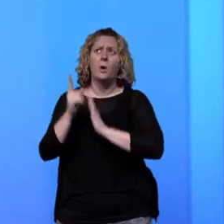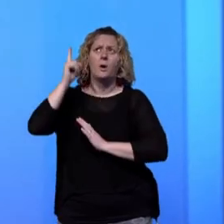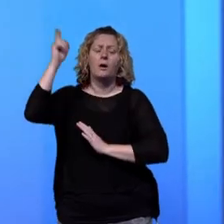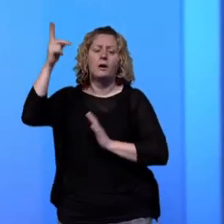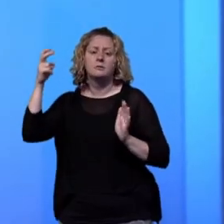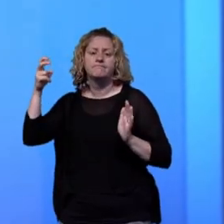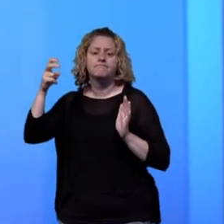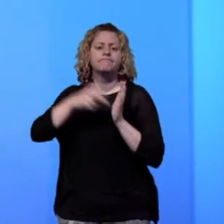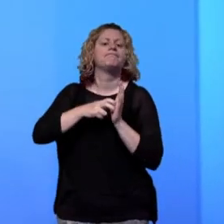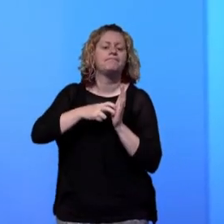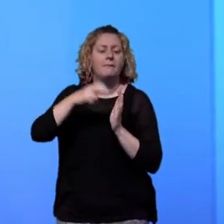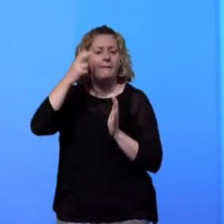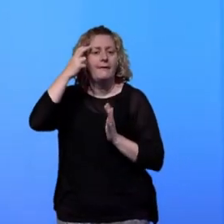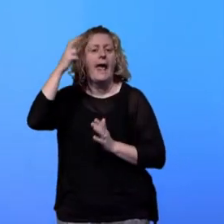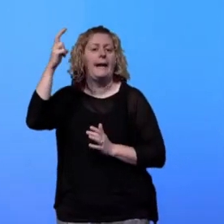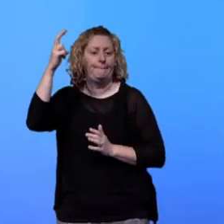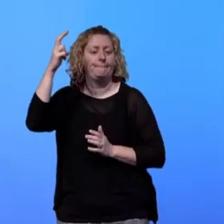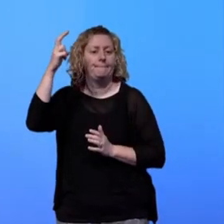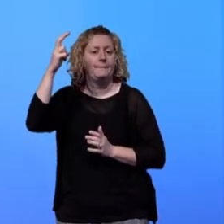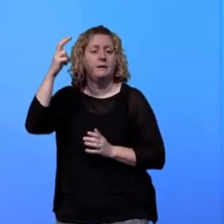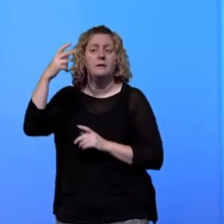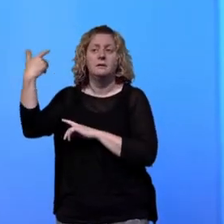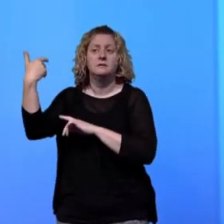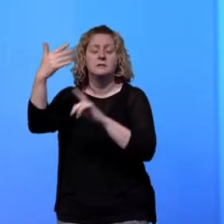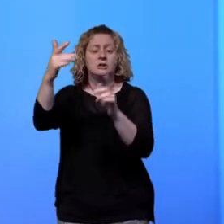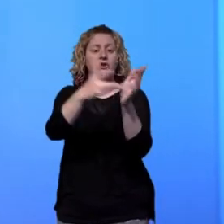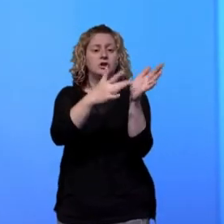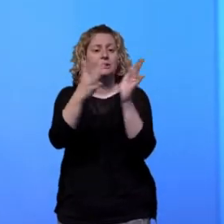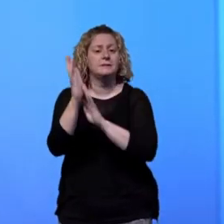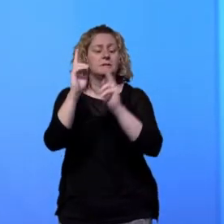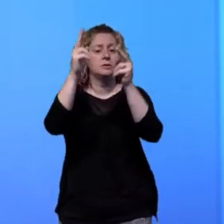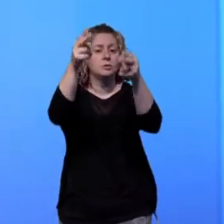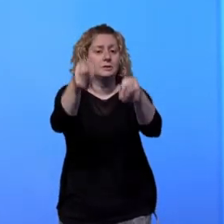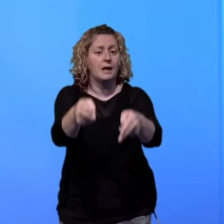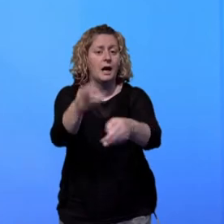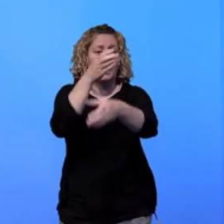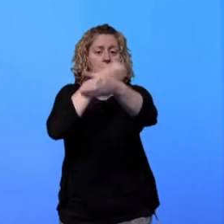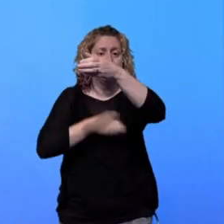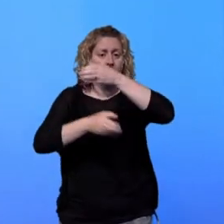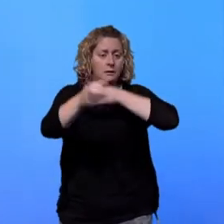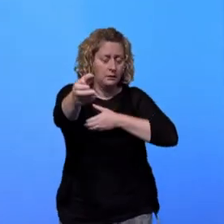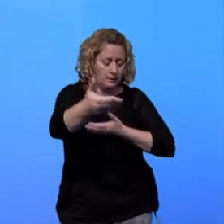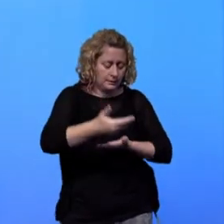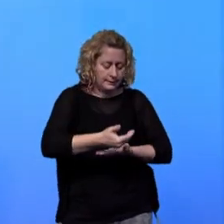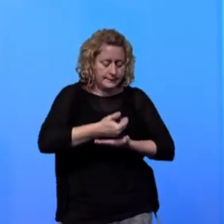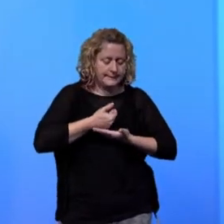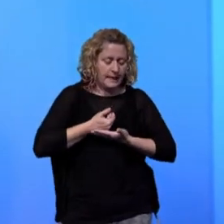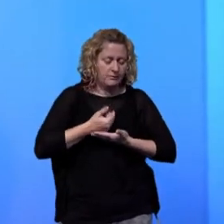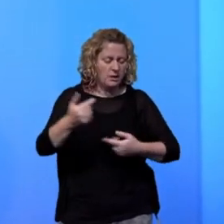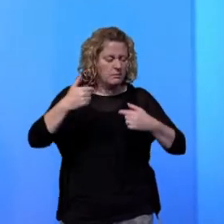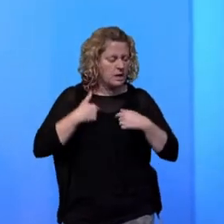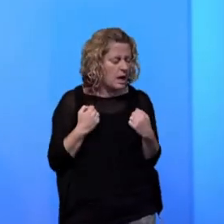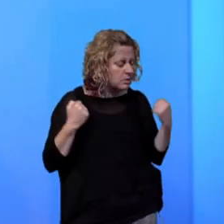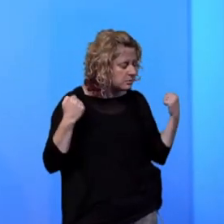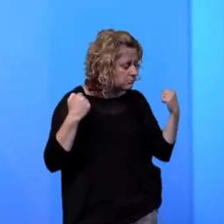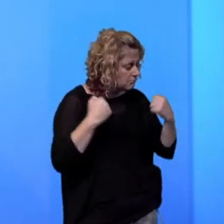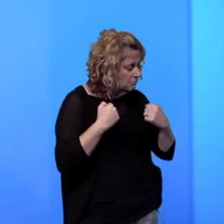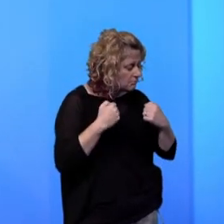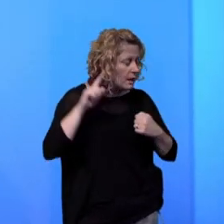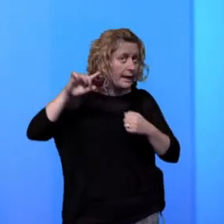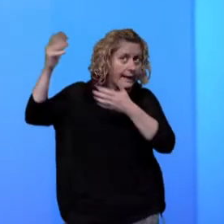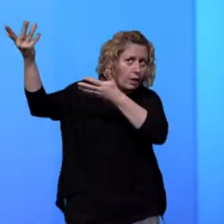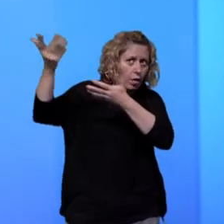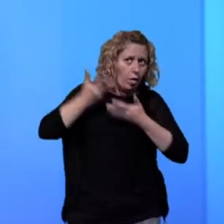He then sent his son to die, which is no small thing. He sent his spirit when I was full against him and absolutely self-centered. He turned my